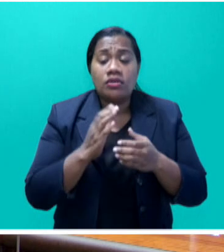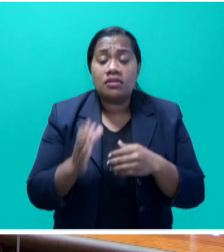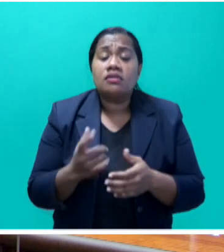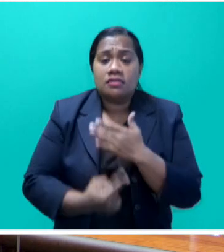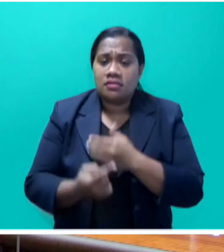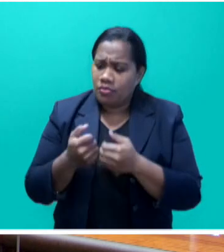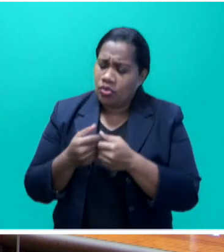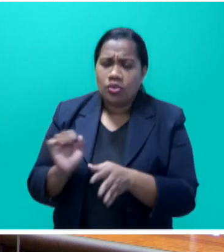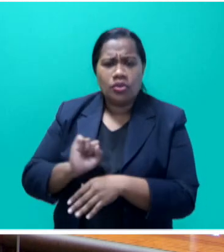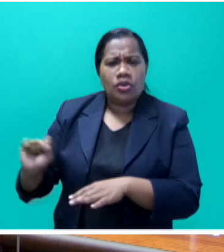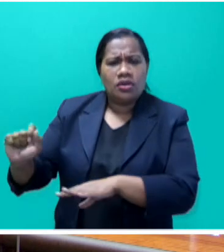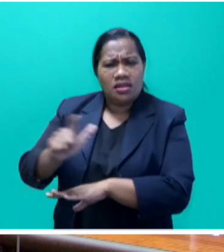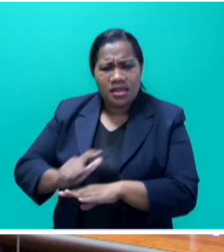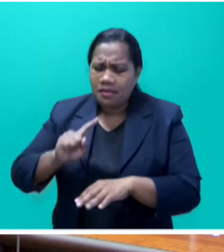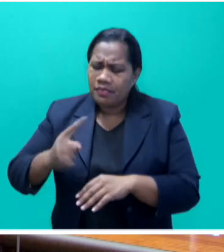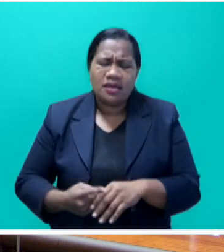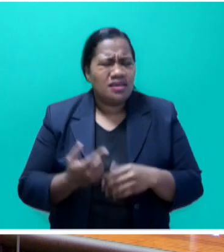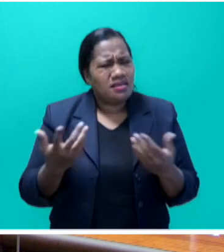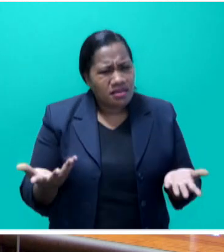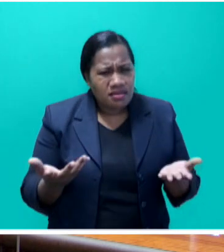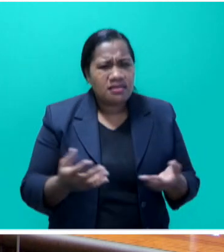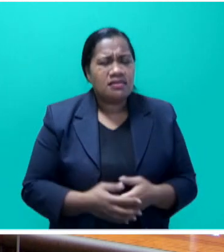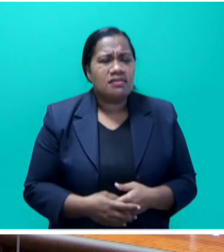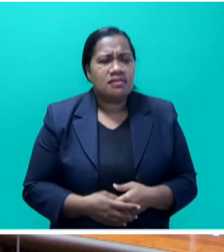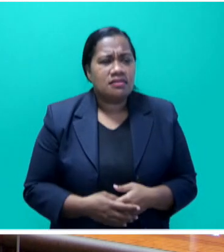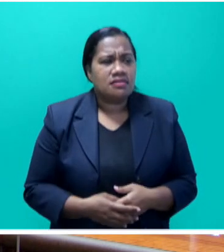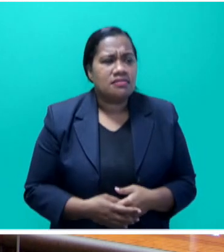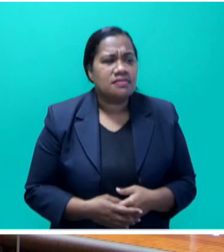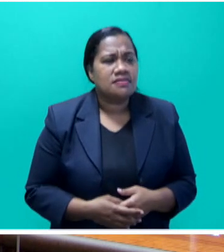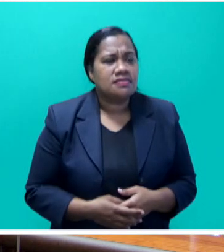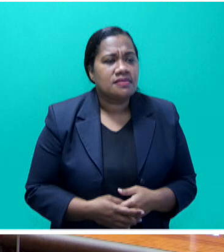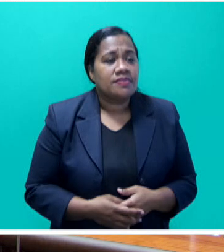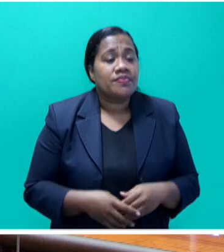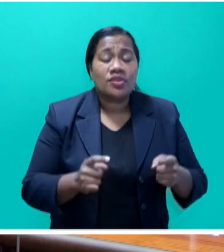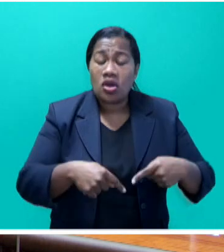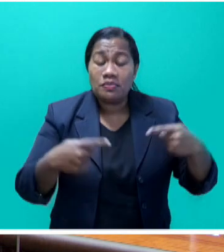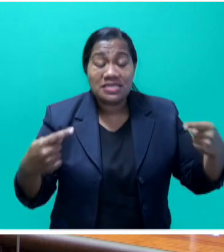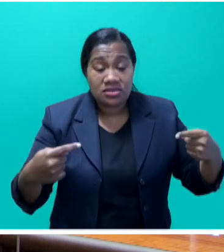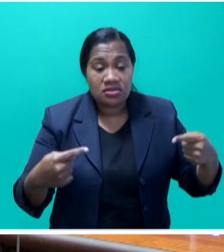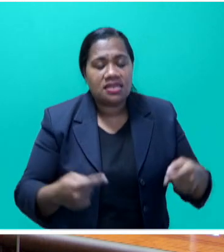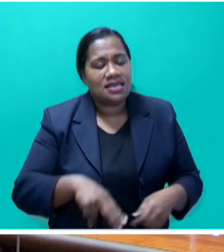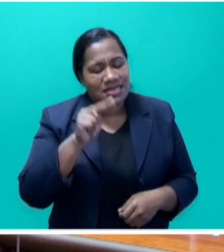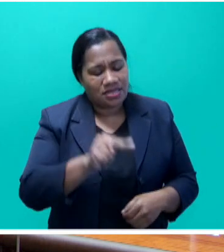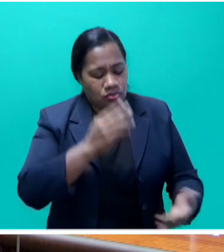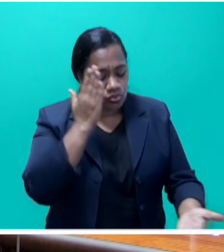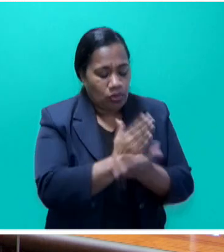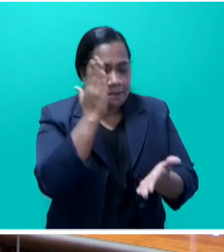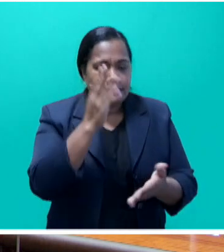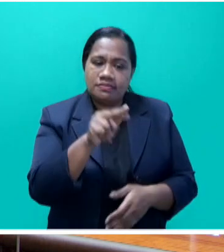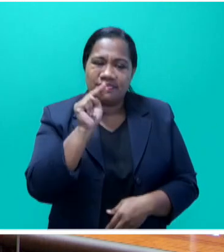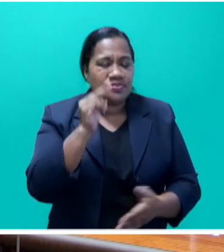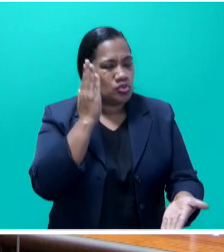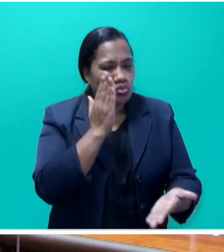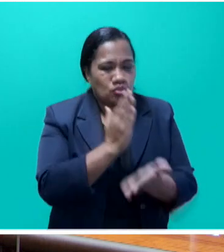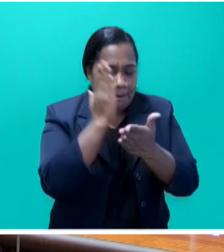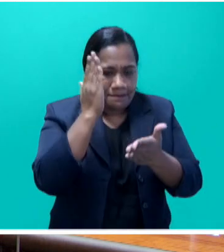conveniently forget about saying things about that. Need I say more, sir? Opposition needs to stop, sir. They need to stop